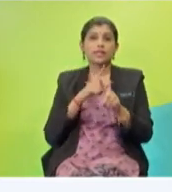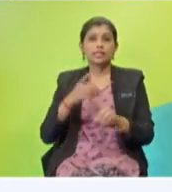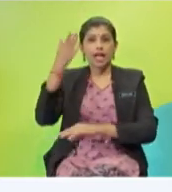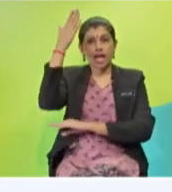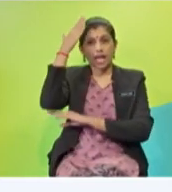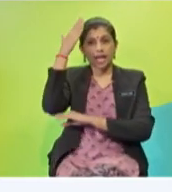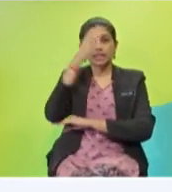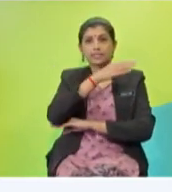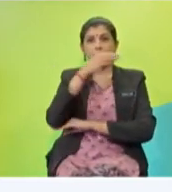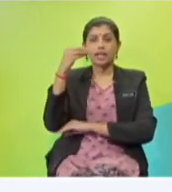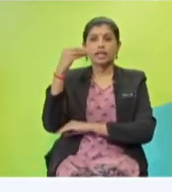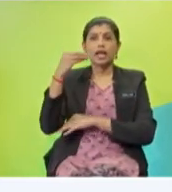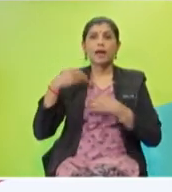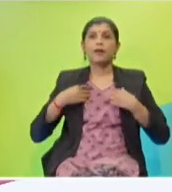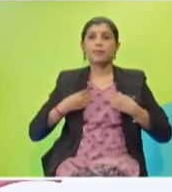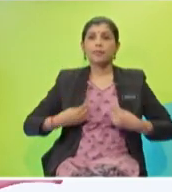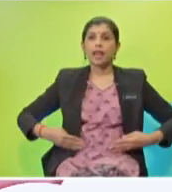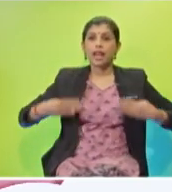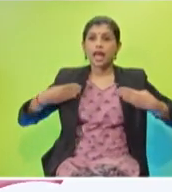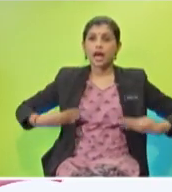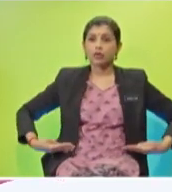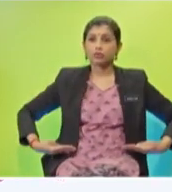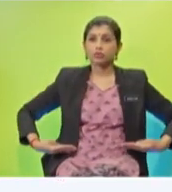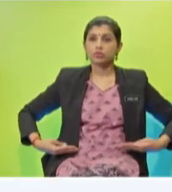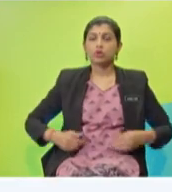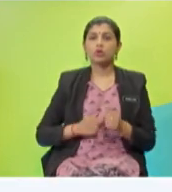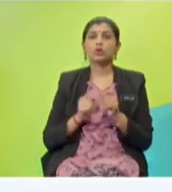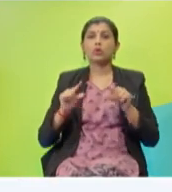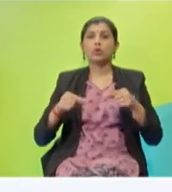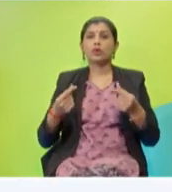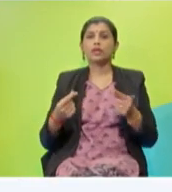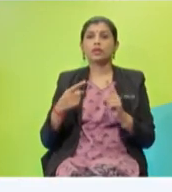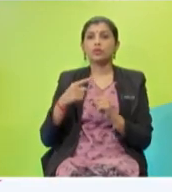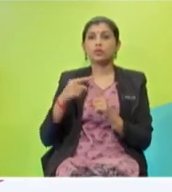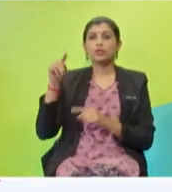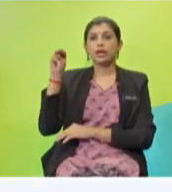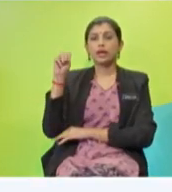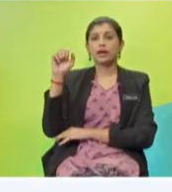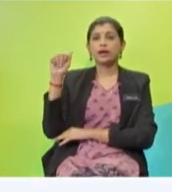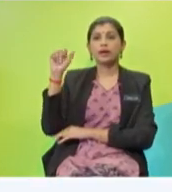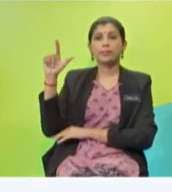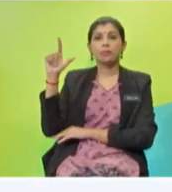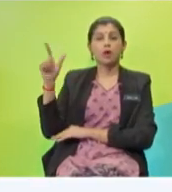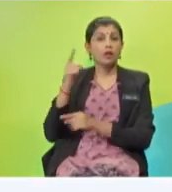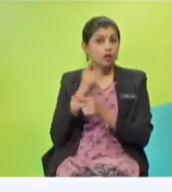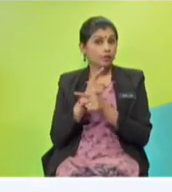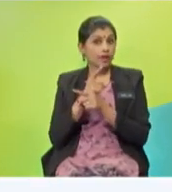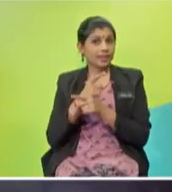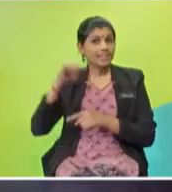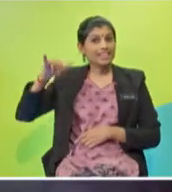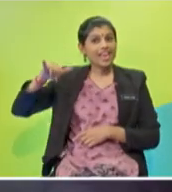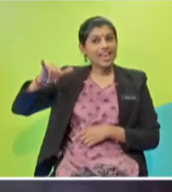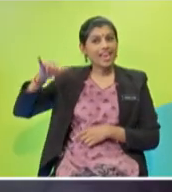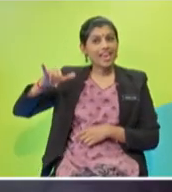and blouse. And they put it under the mall. So, is it correct? Yes, so